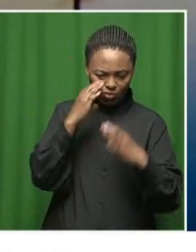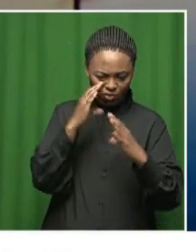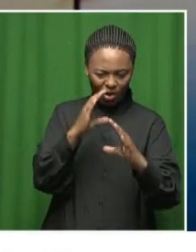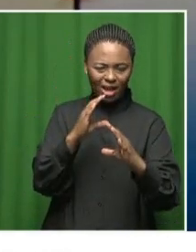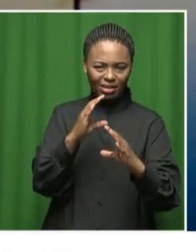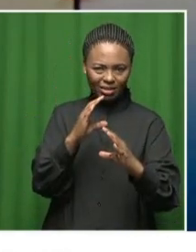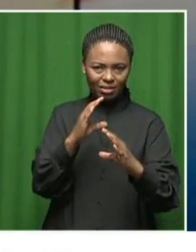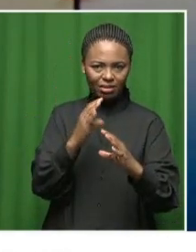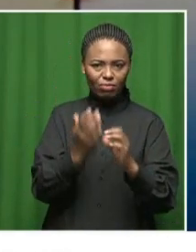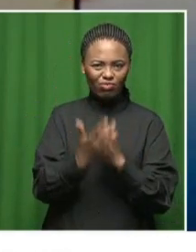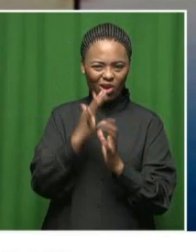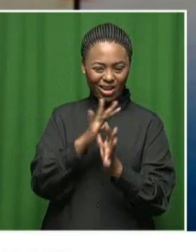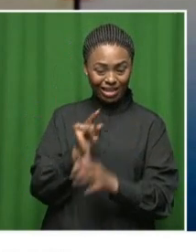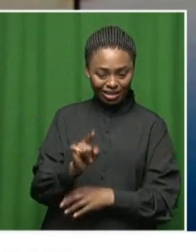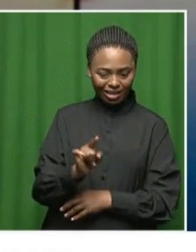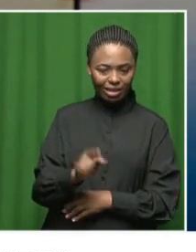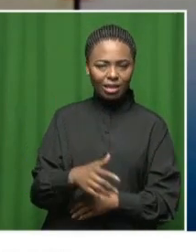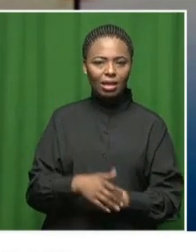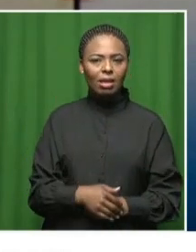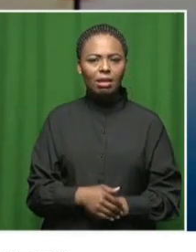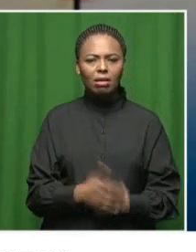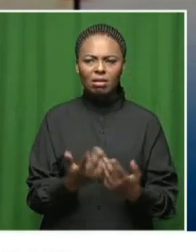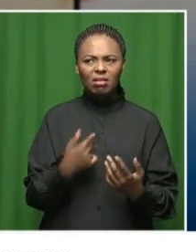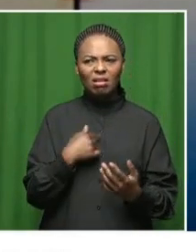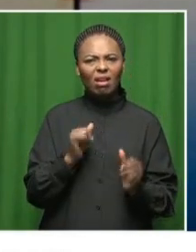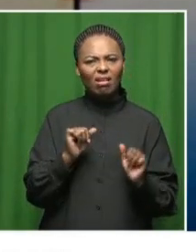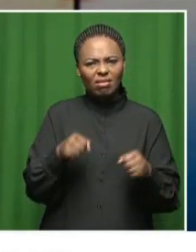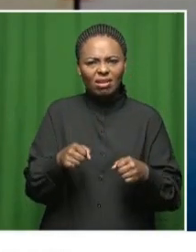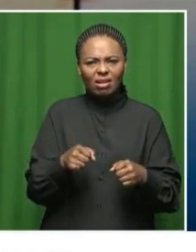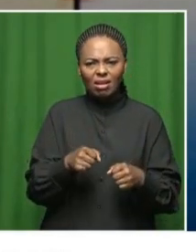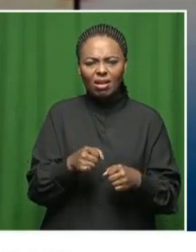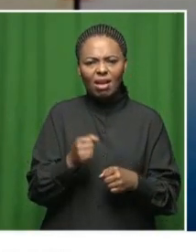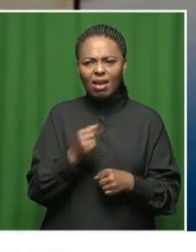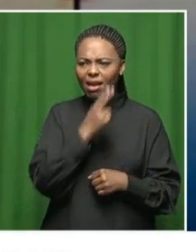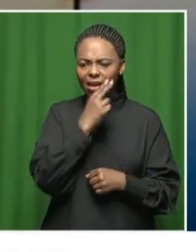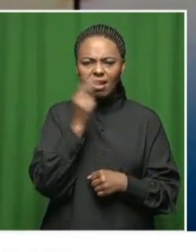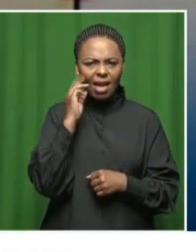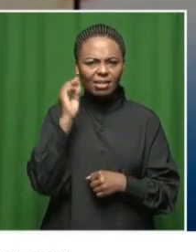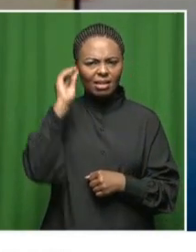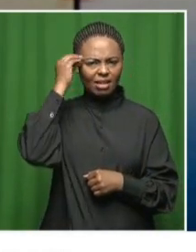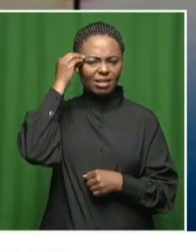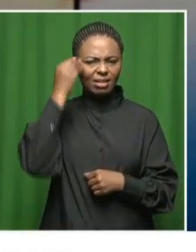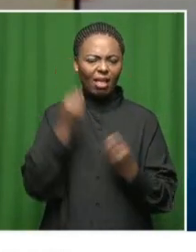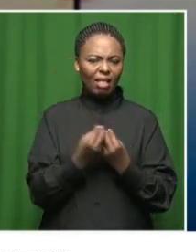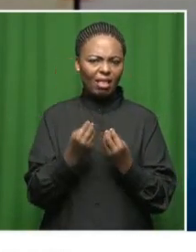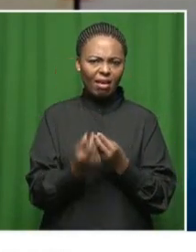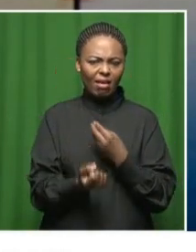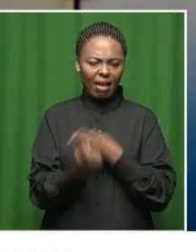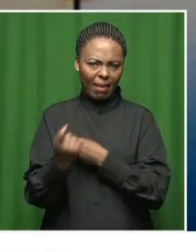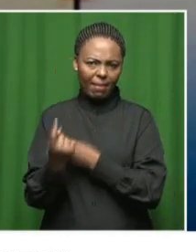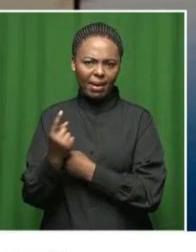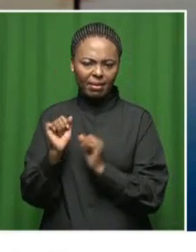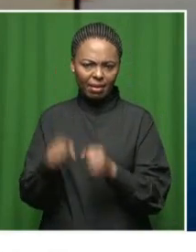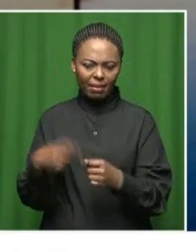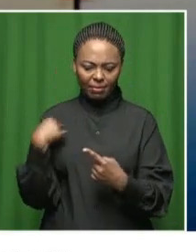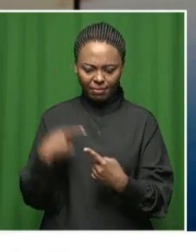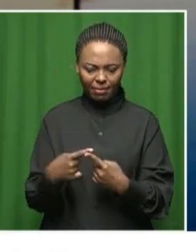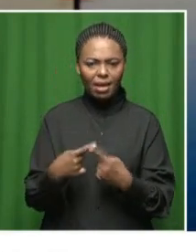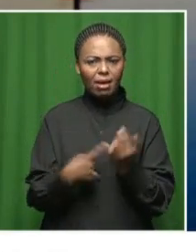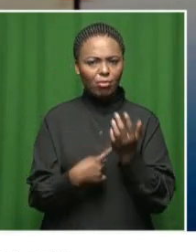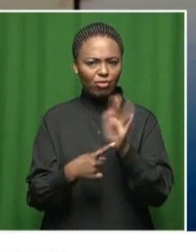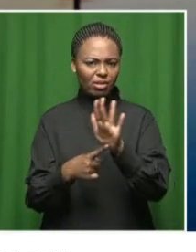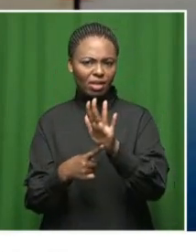was. So we did get some nice, some very interesting insights. We will be presenting those at